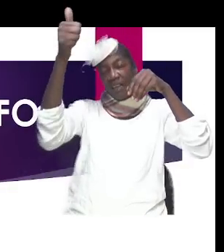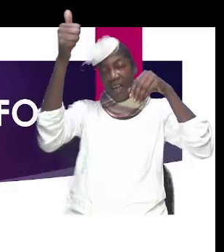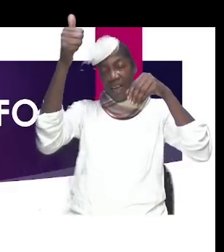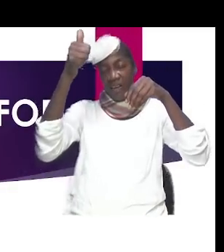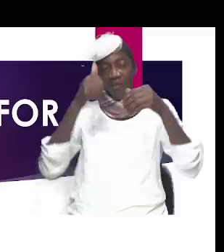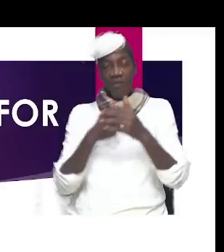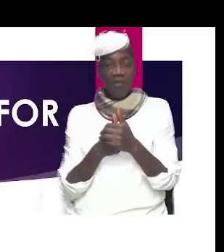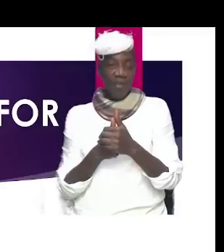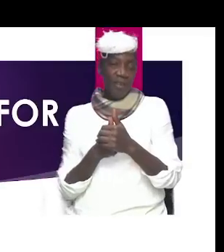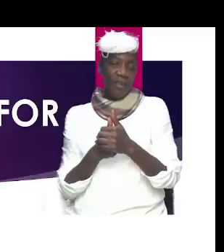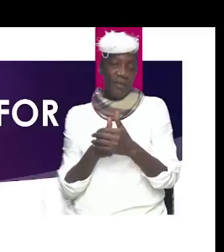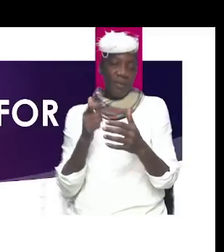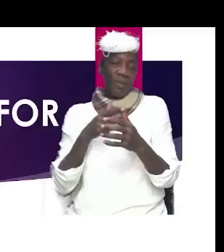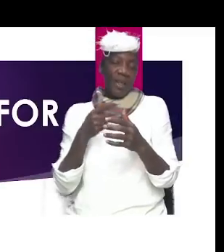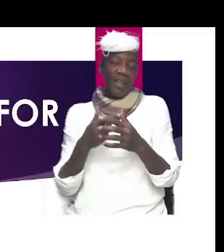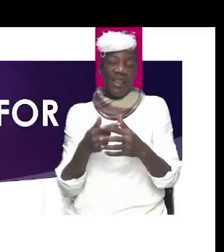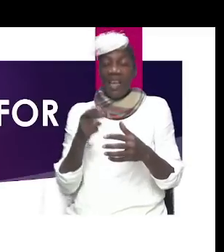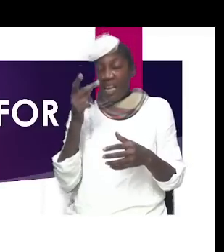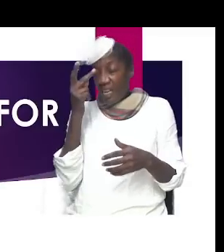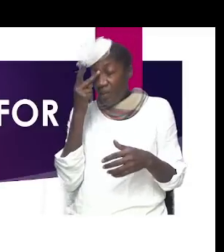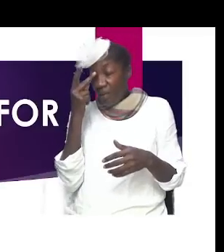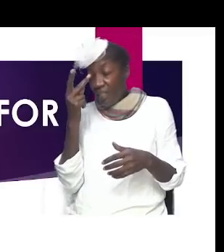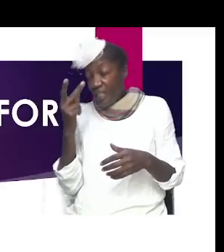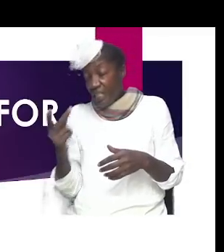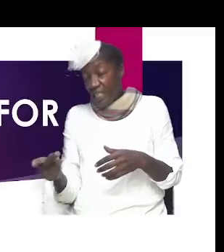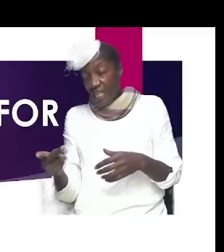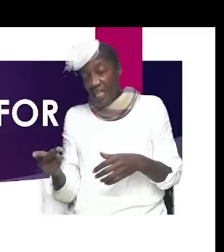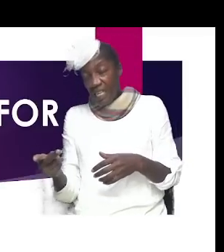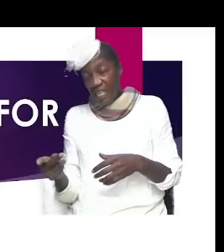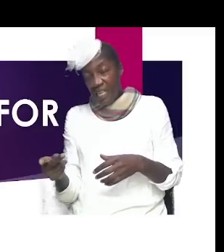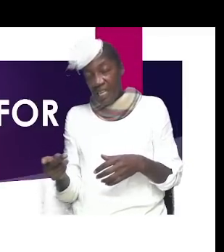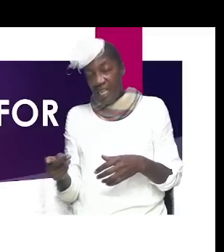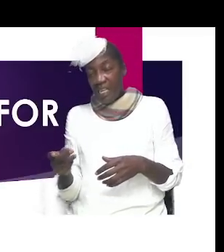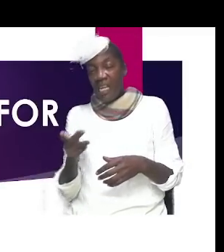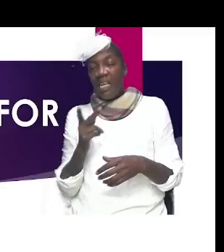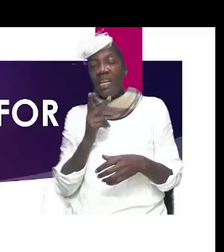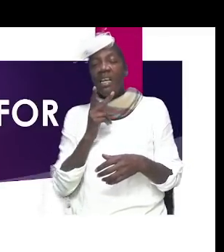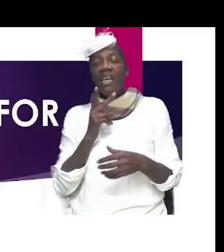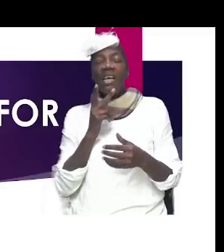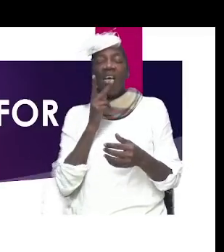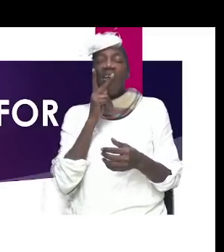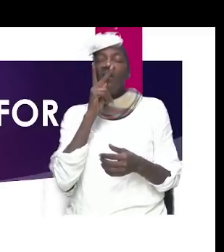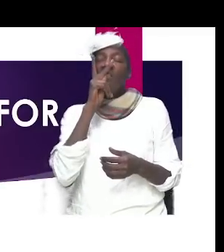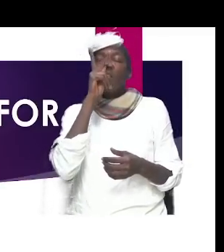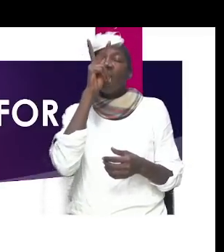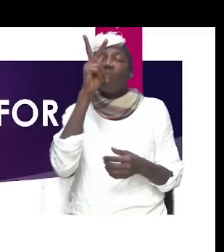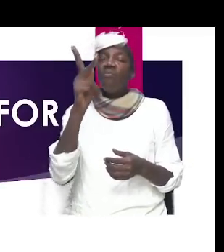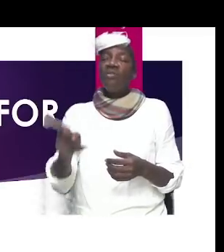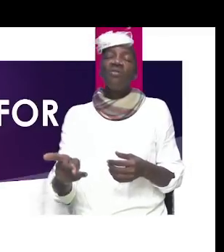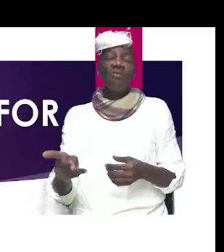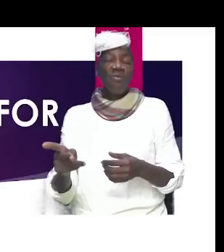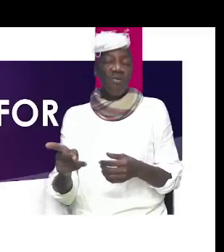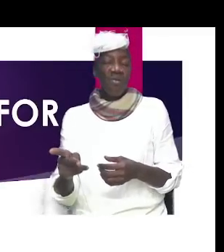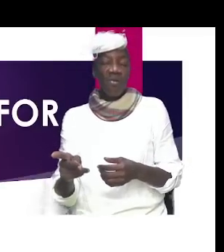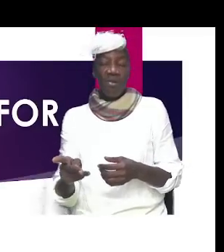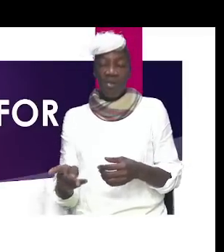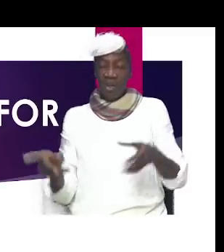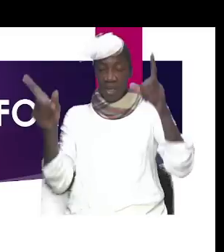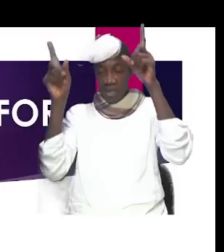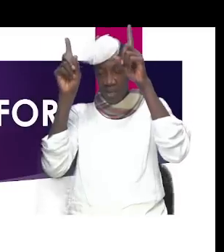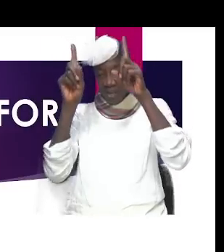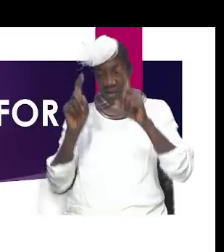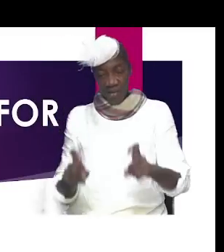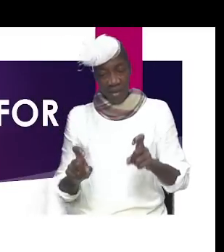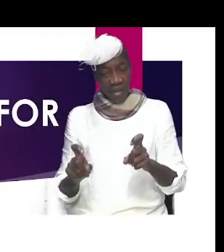God, and it will then be seen as a pure and well-deserved work